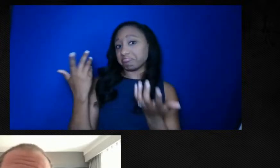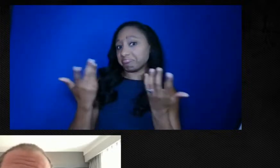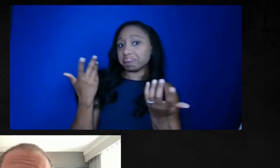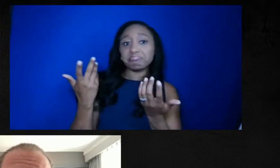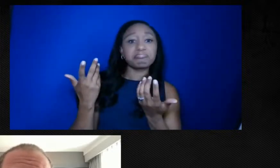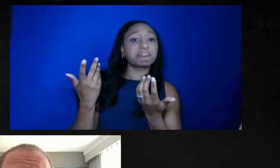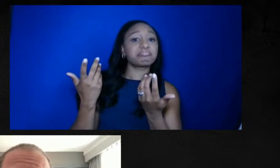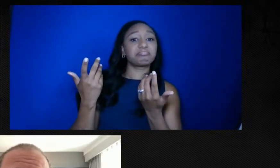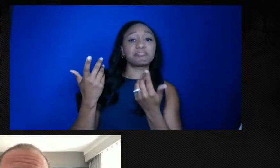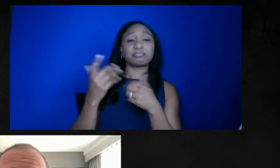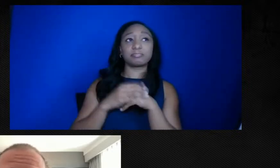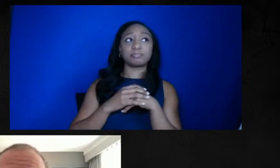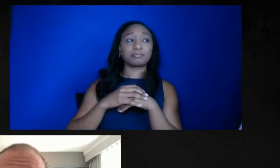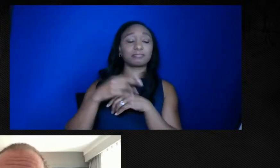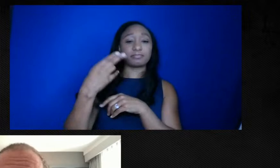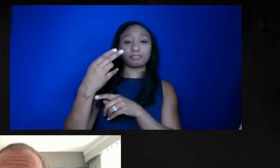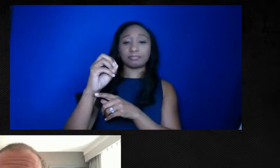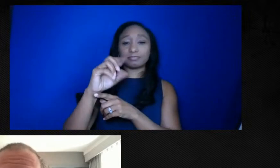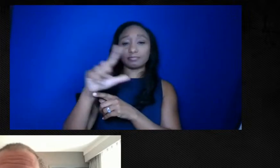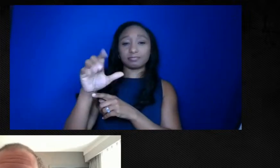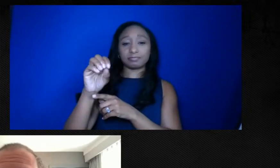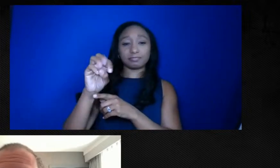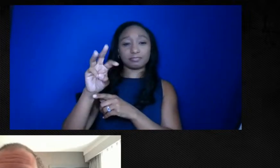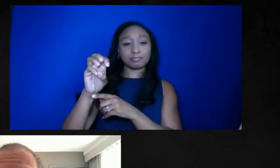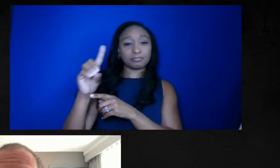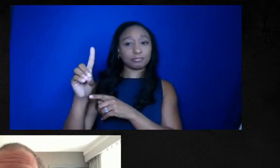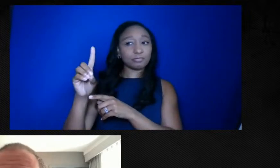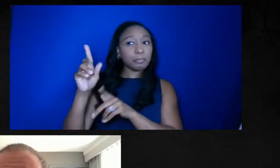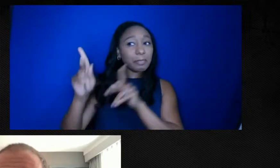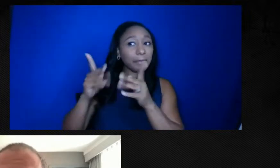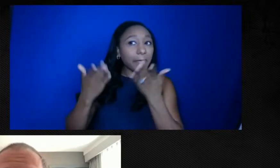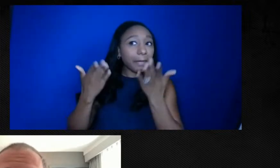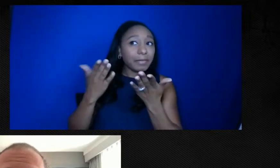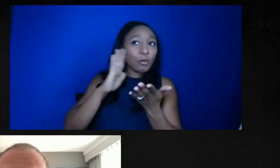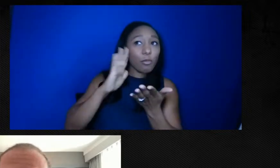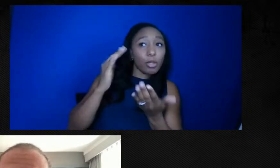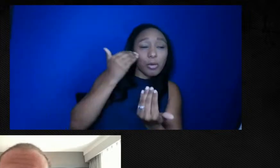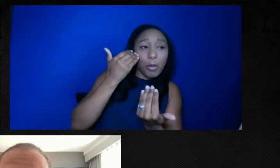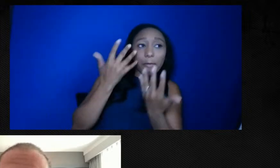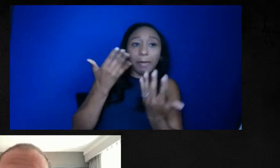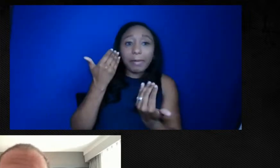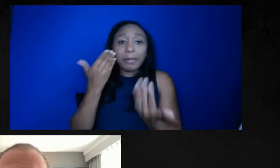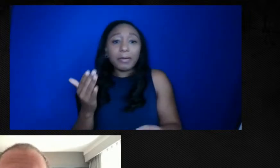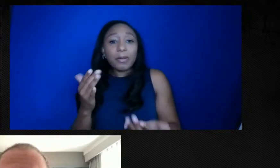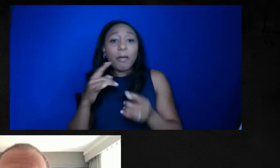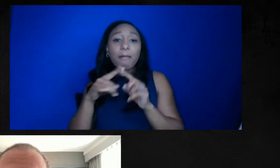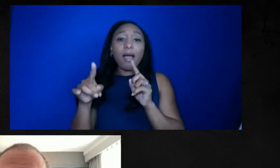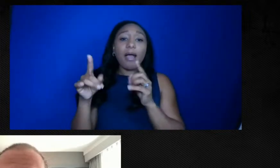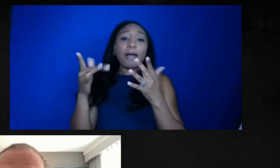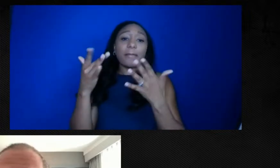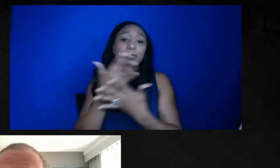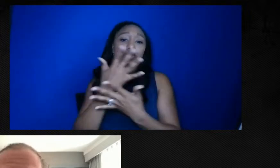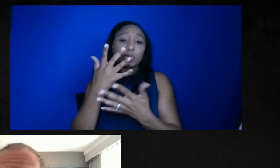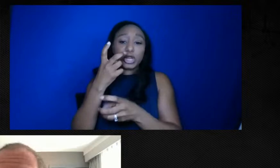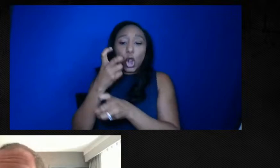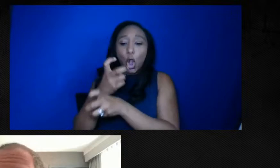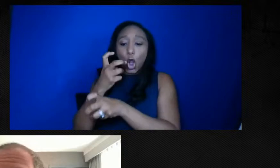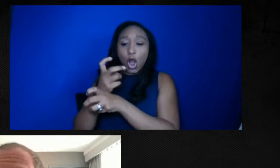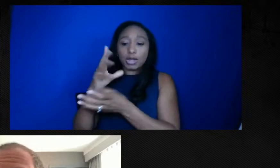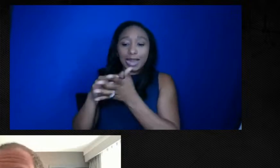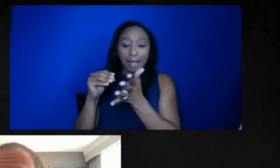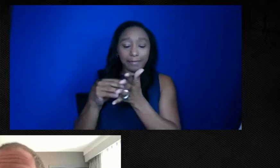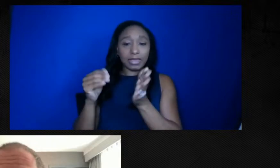way to know. But I can tell you that beyond the hardback and paperback, that you can